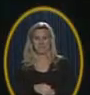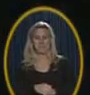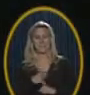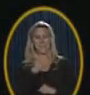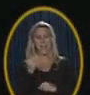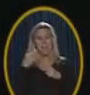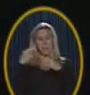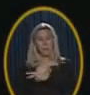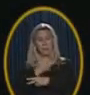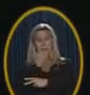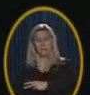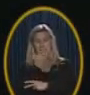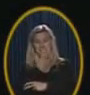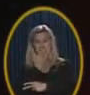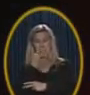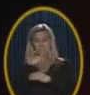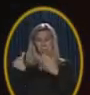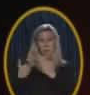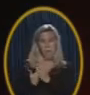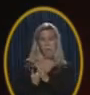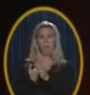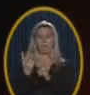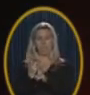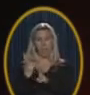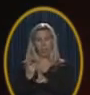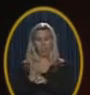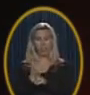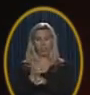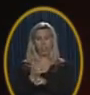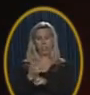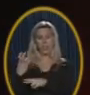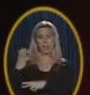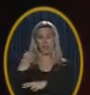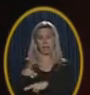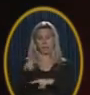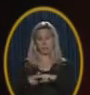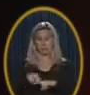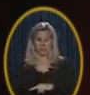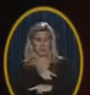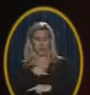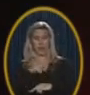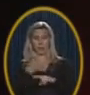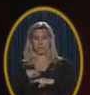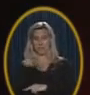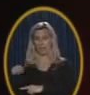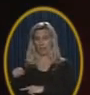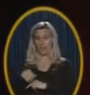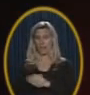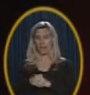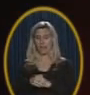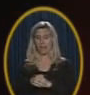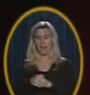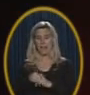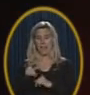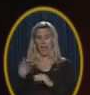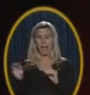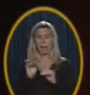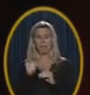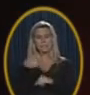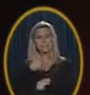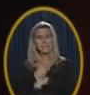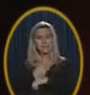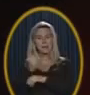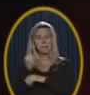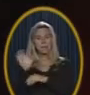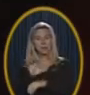And the worst mistake we made in the whole vehicle design was Captain Crippen was sitting over here, and I was sitting over there, and where they put the damn software,